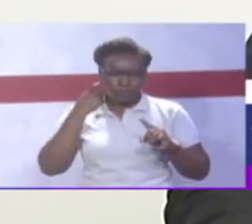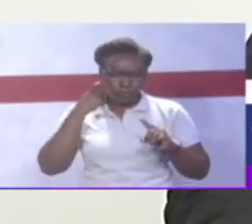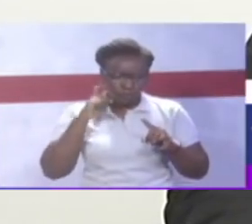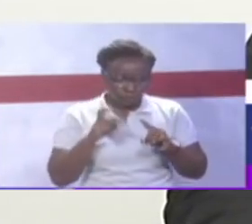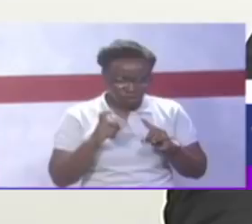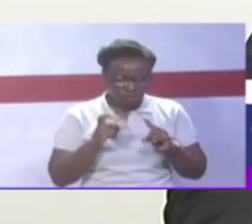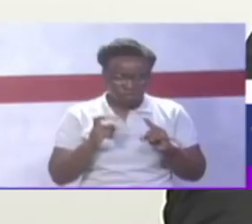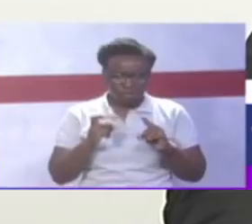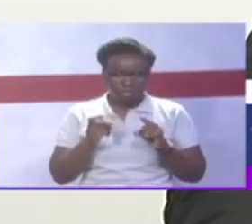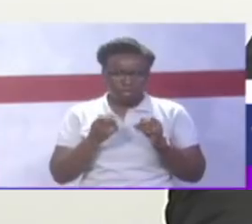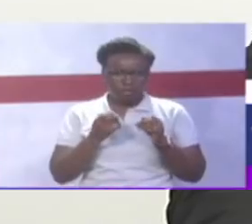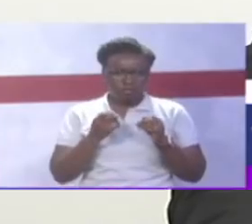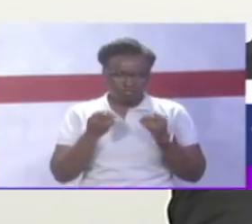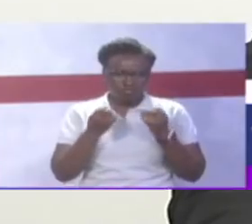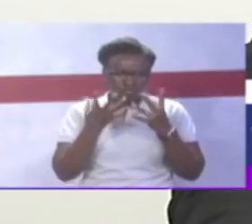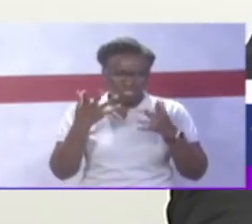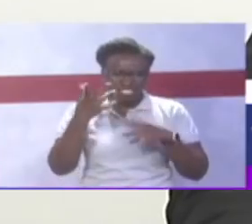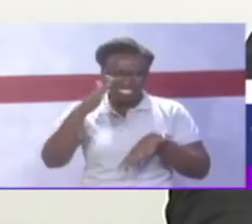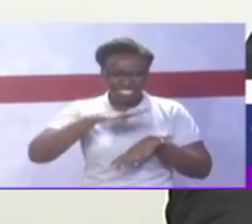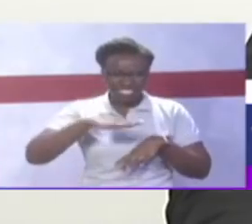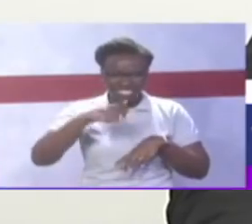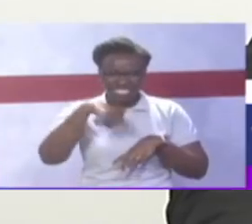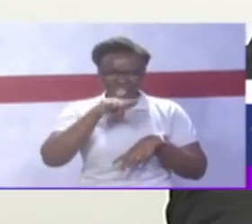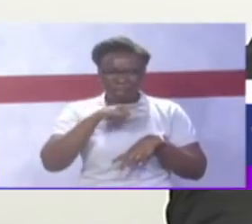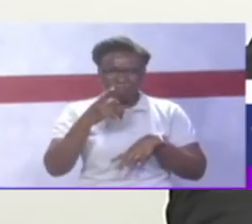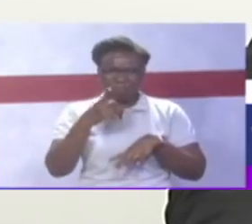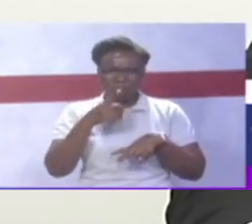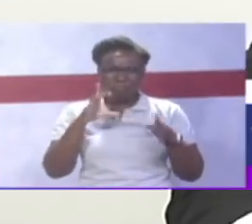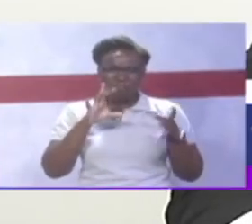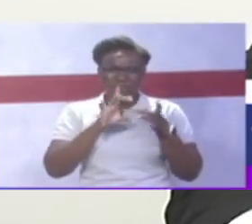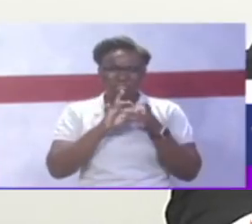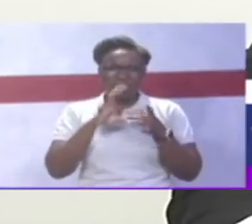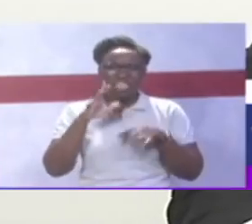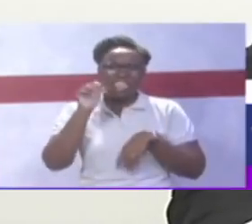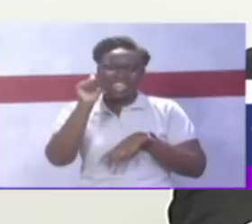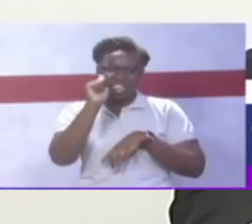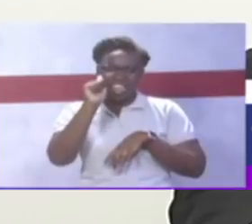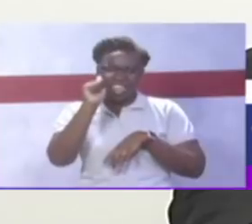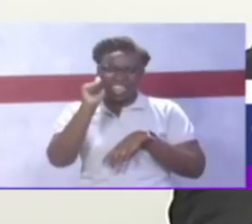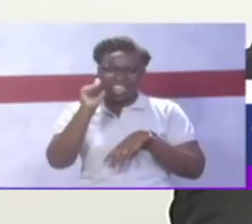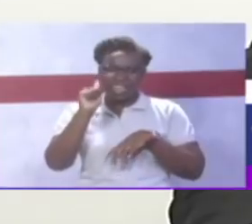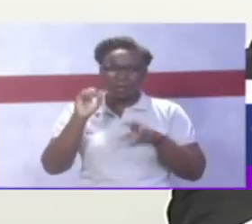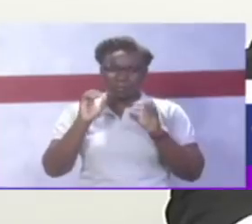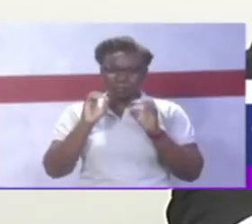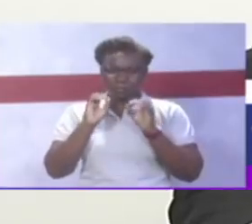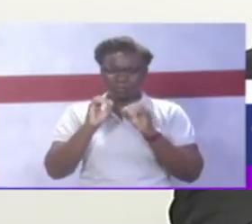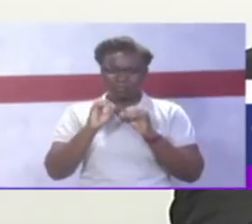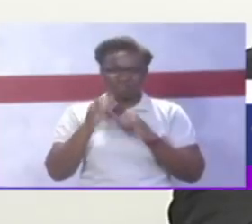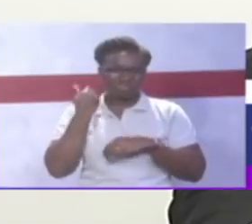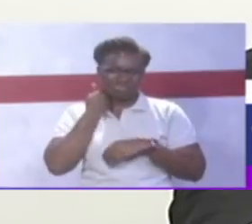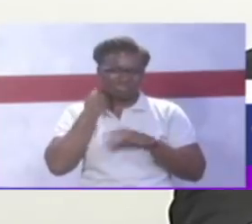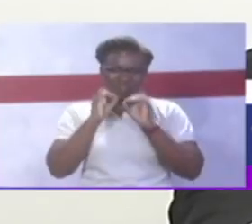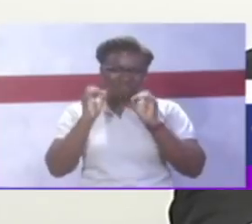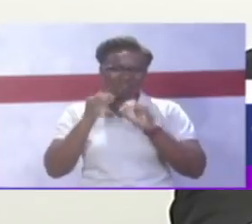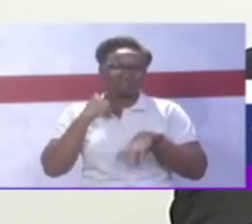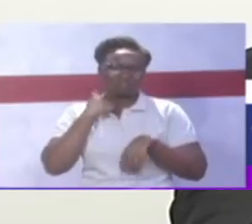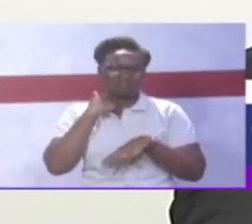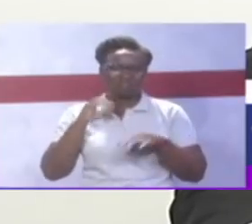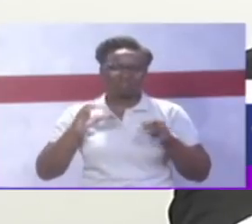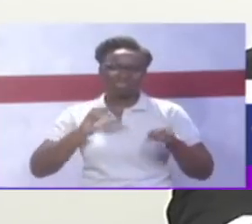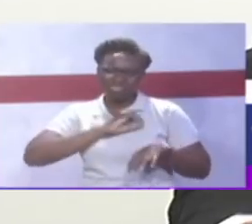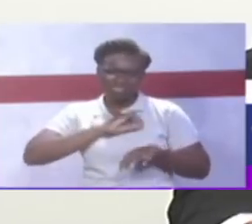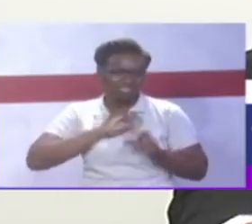asymptomatic. And the reason we picked up those 4 cases is because of their relation to the other positives. We would have tested and used the new